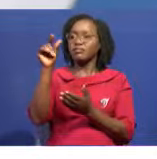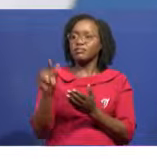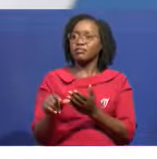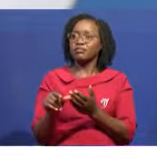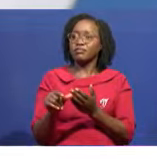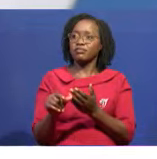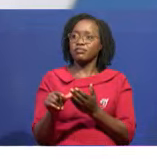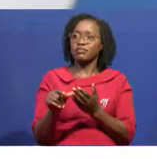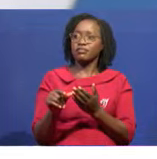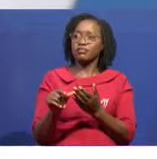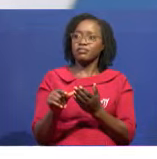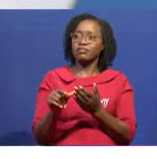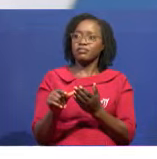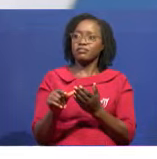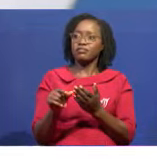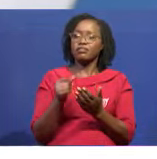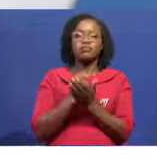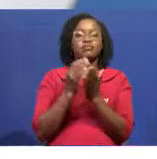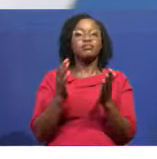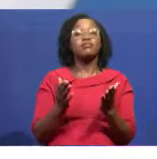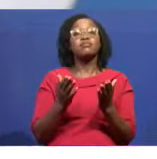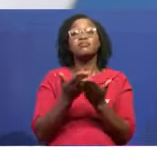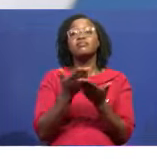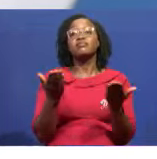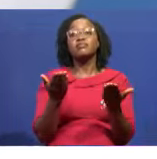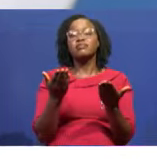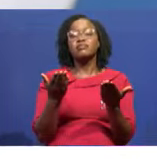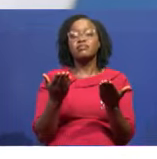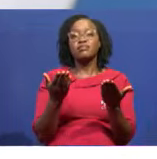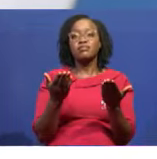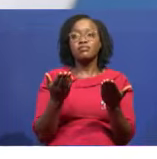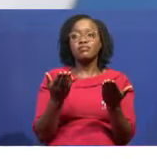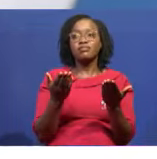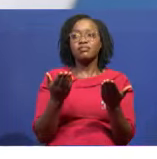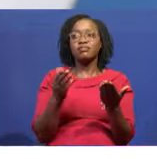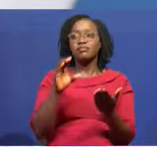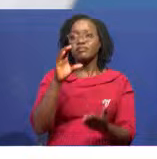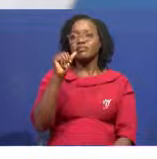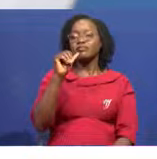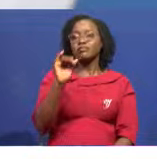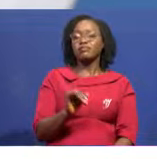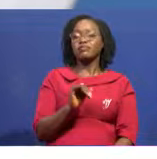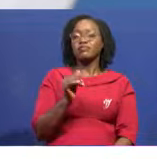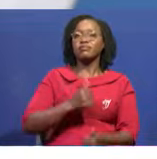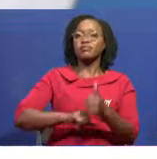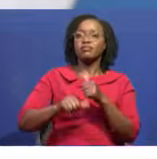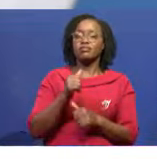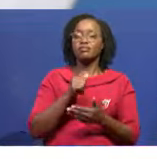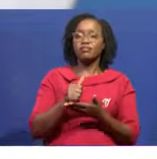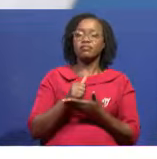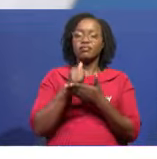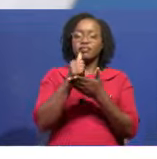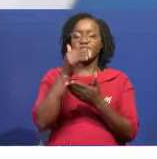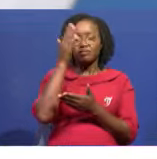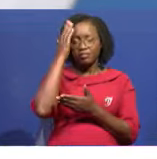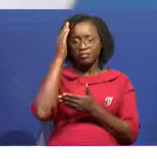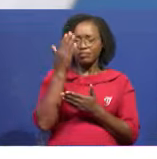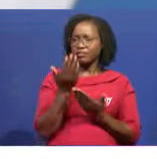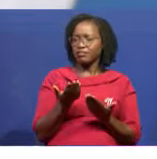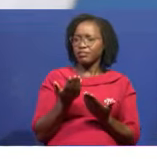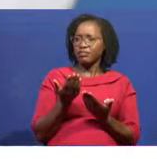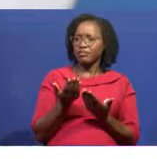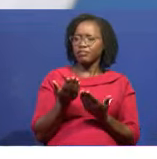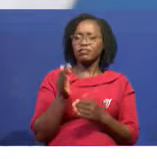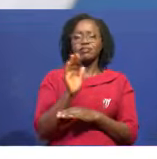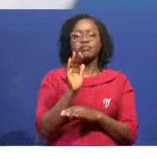that have the officers who are assigned to CAG activities, and they'll assist you to know how to place